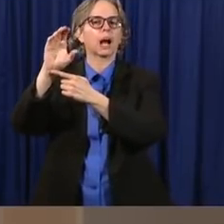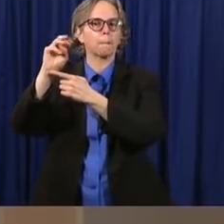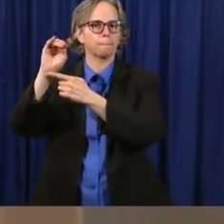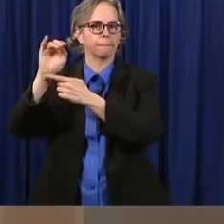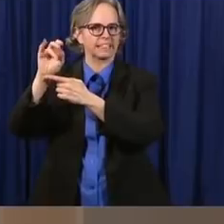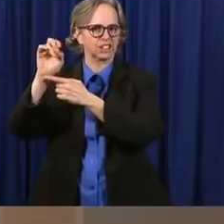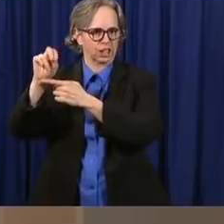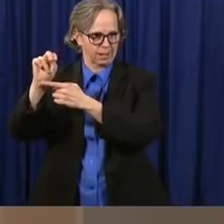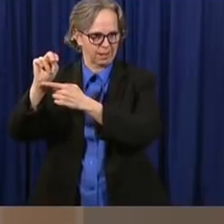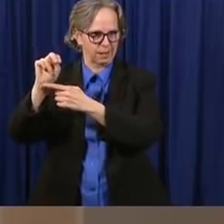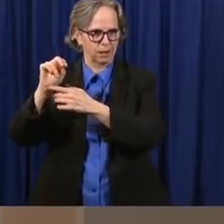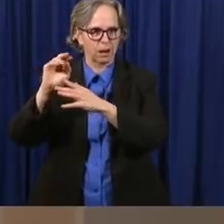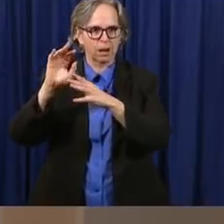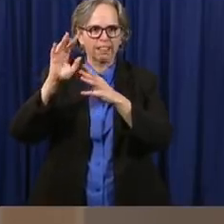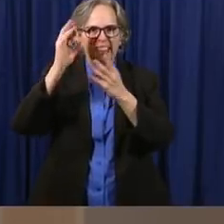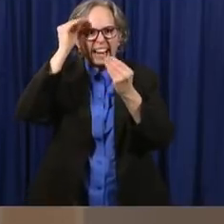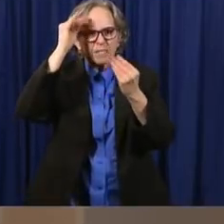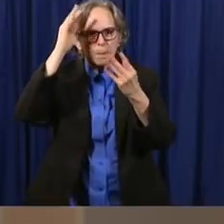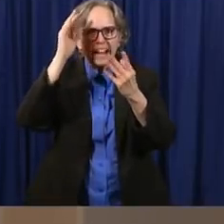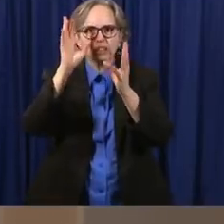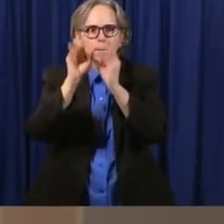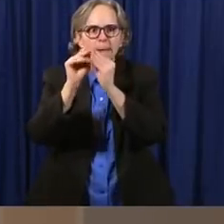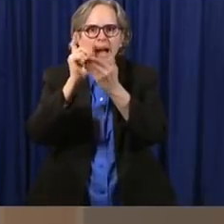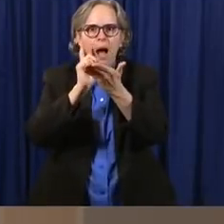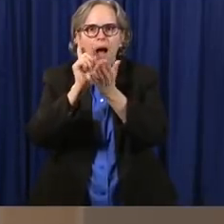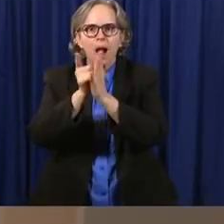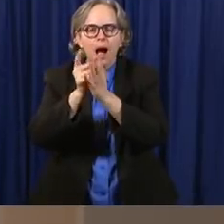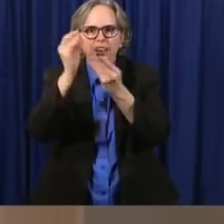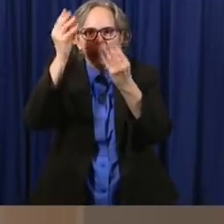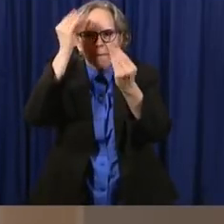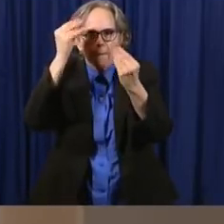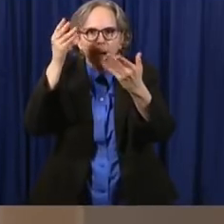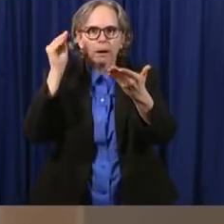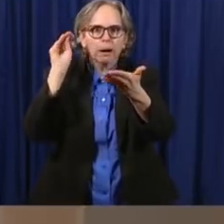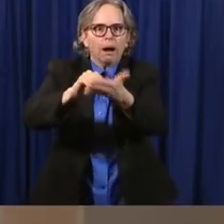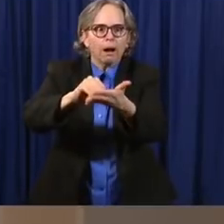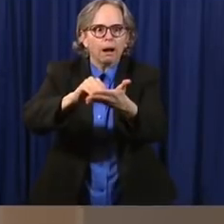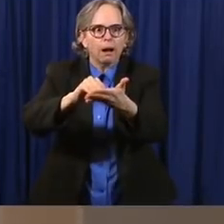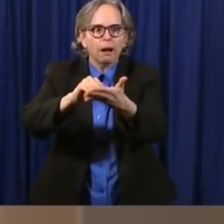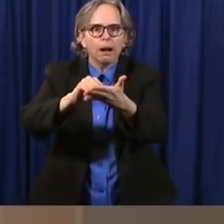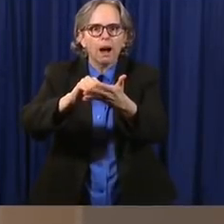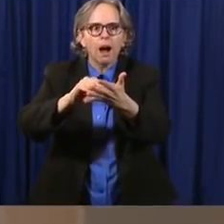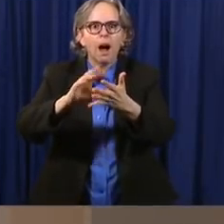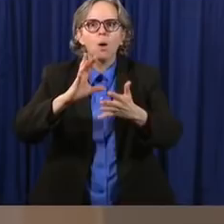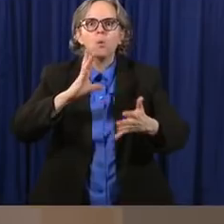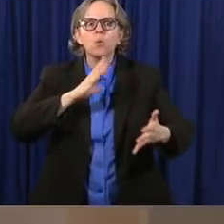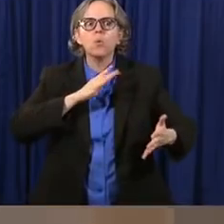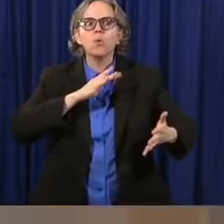all the information you need should be right there on the coronavirus.ohio.gov website. Thank you.